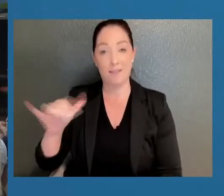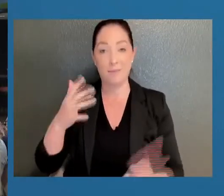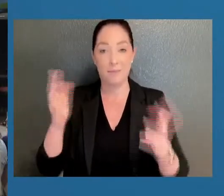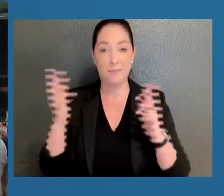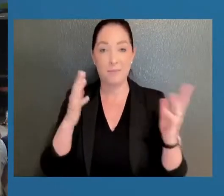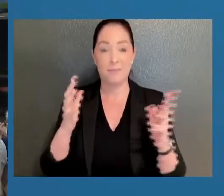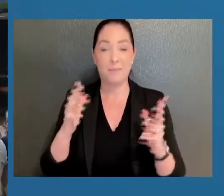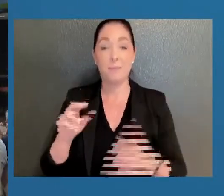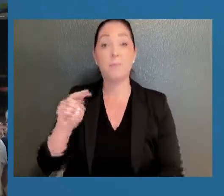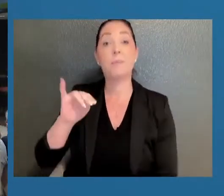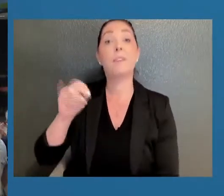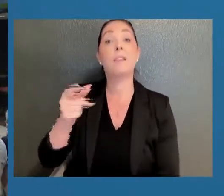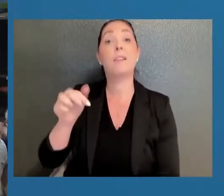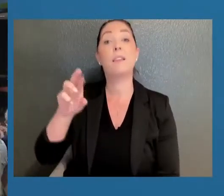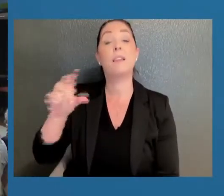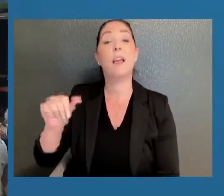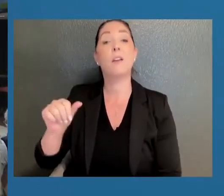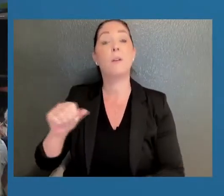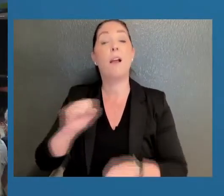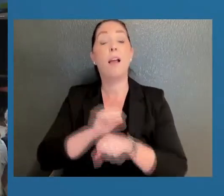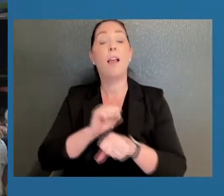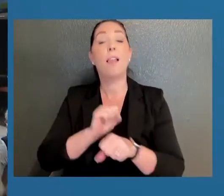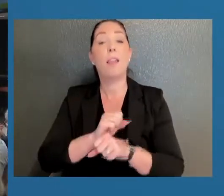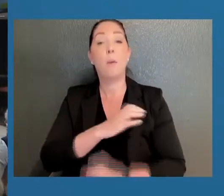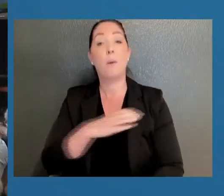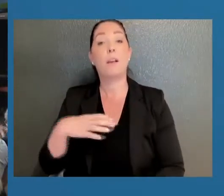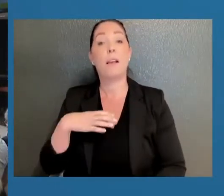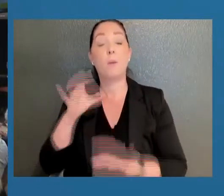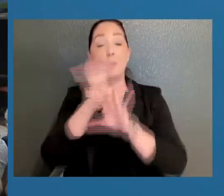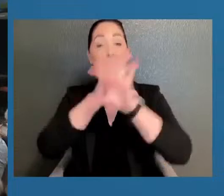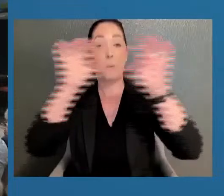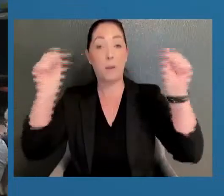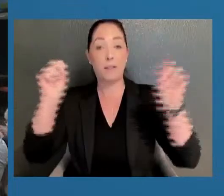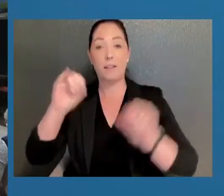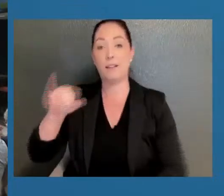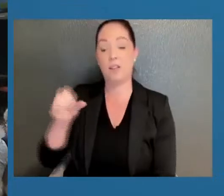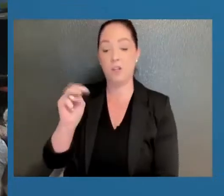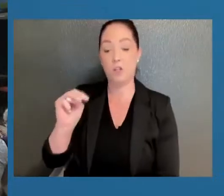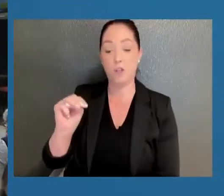Niagara Orleans Labor Council President Jim Briggs.